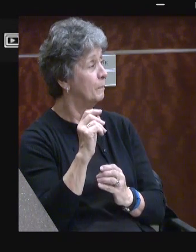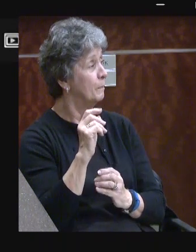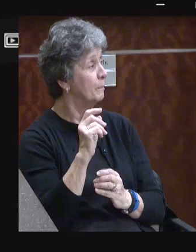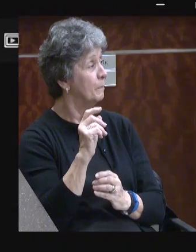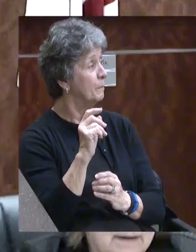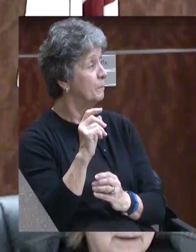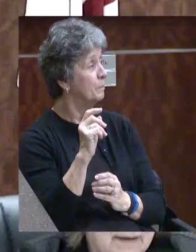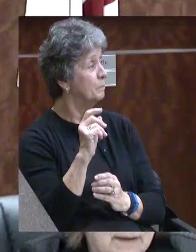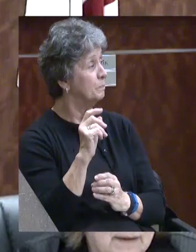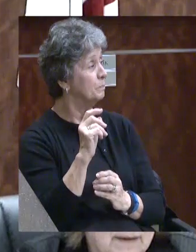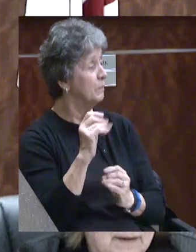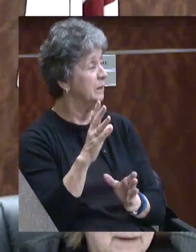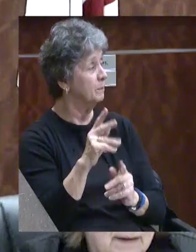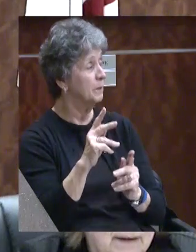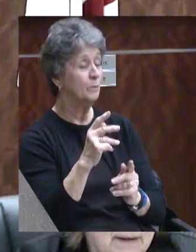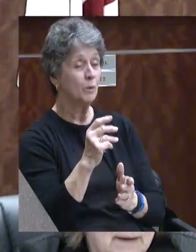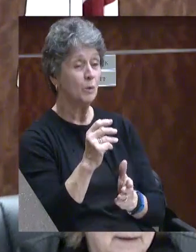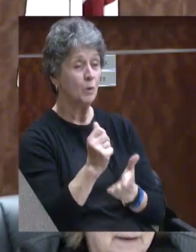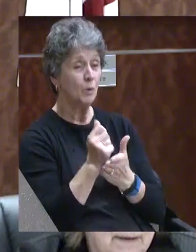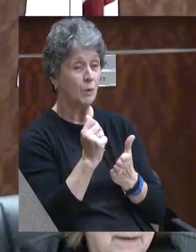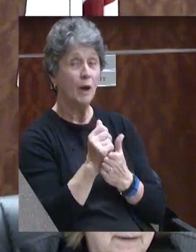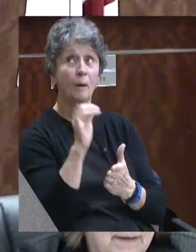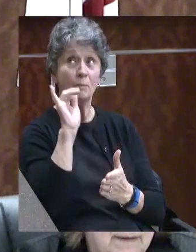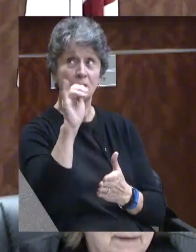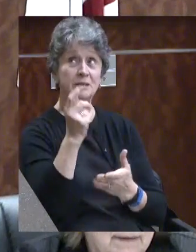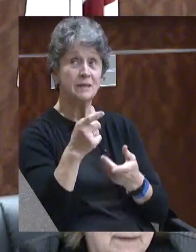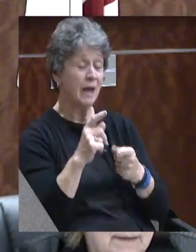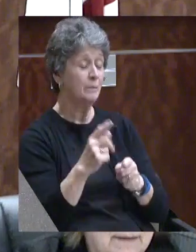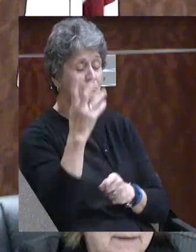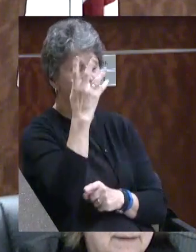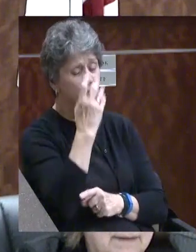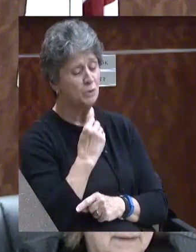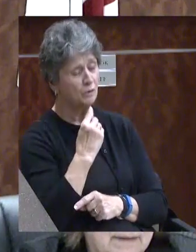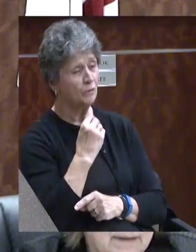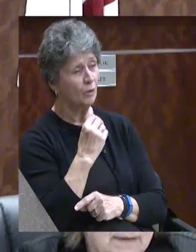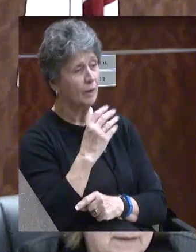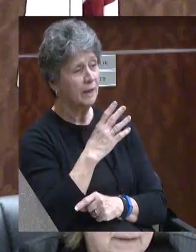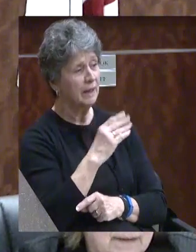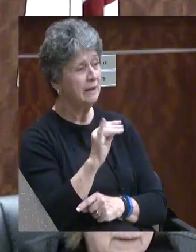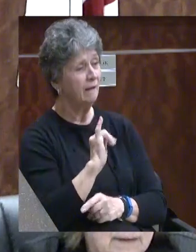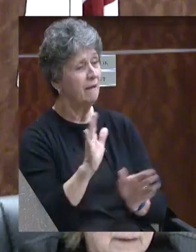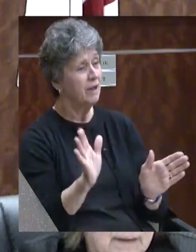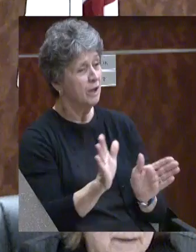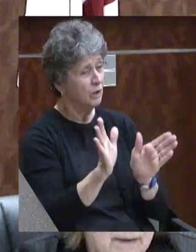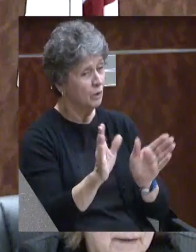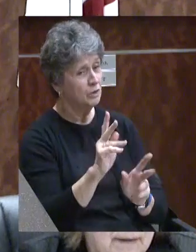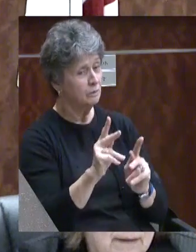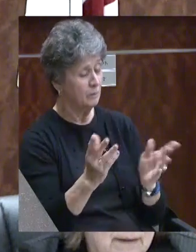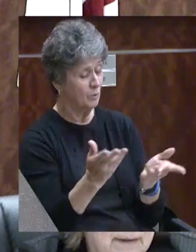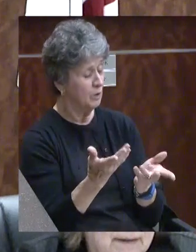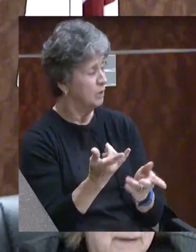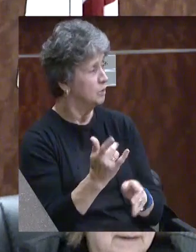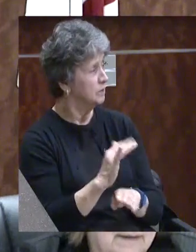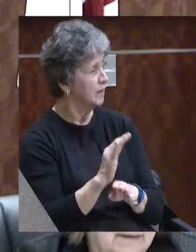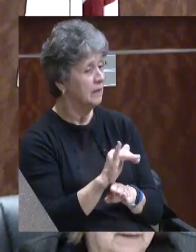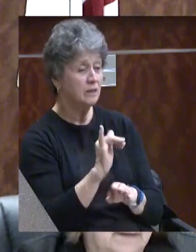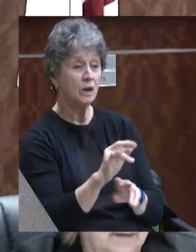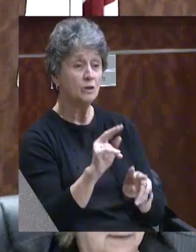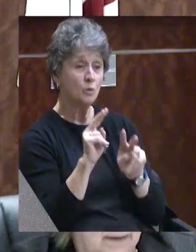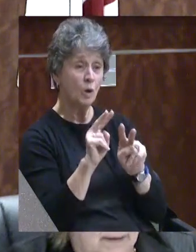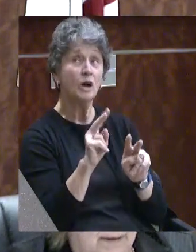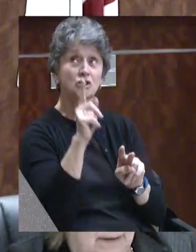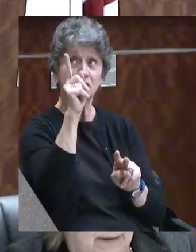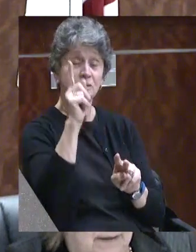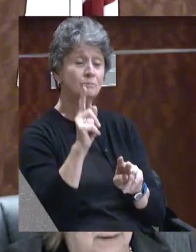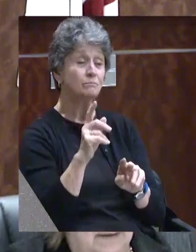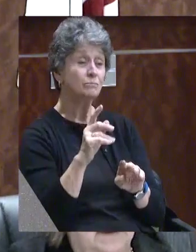to make that happen. It's a beautiful site. And again, I encourage those that are here tonight and watching at home to stop